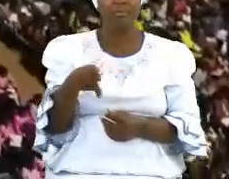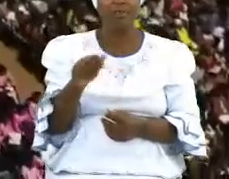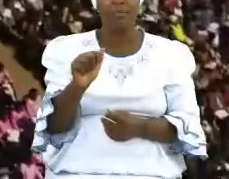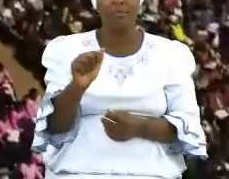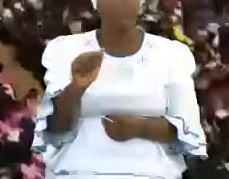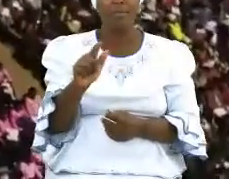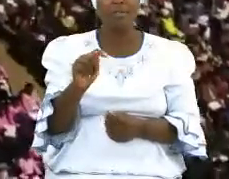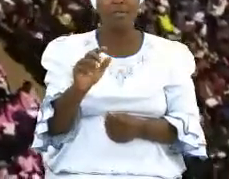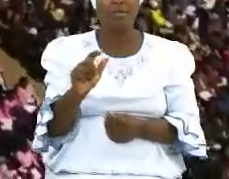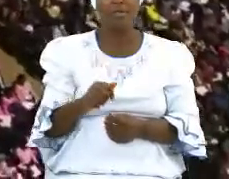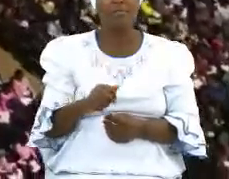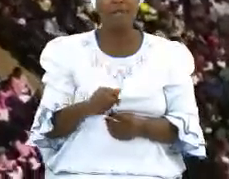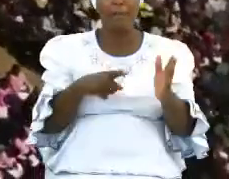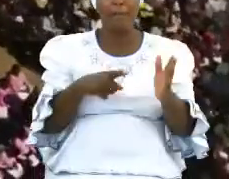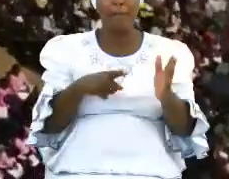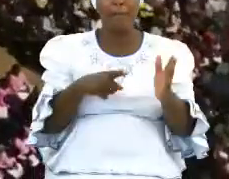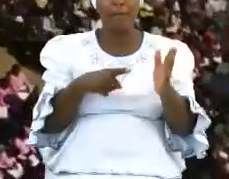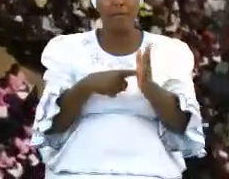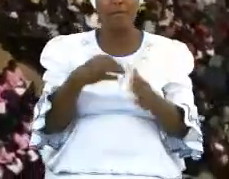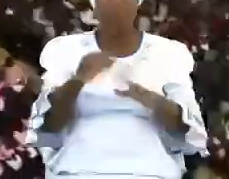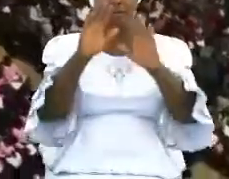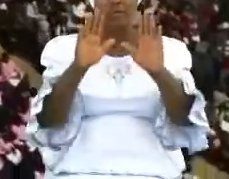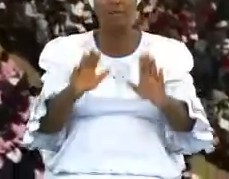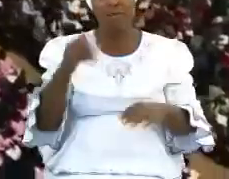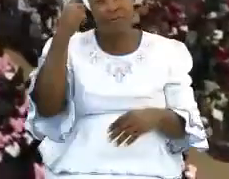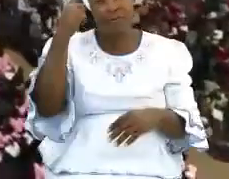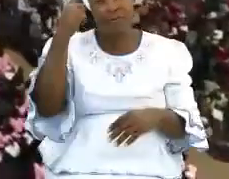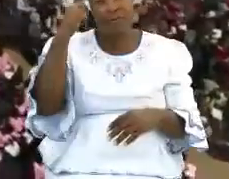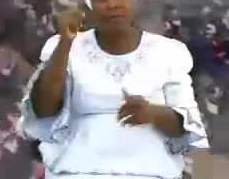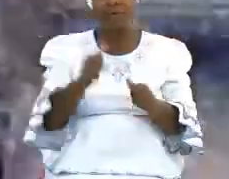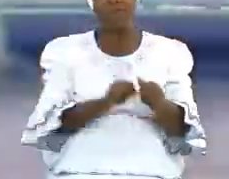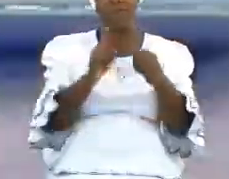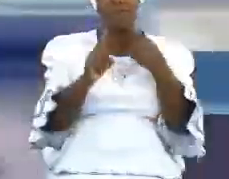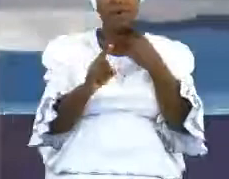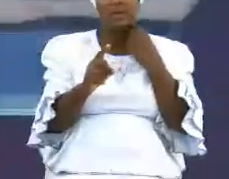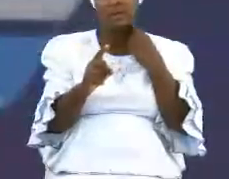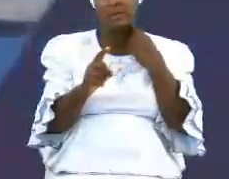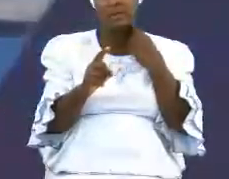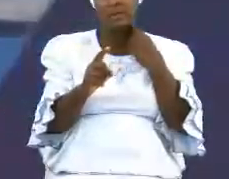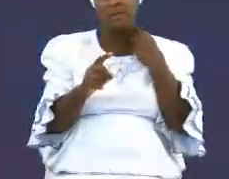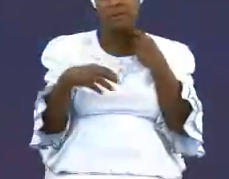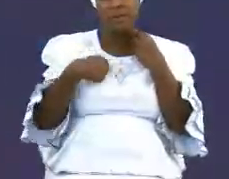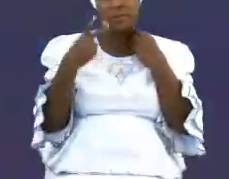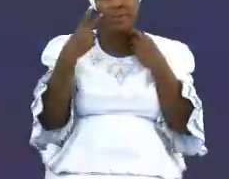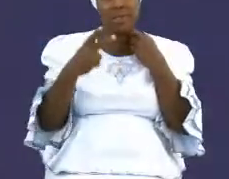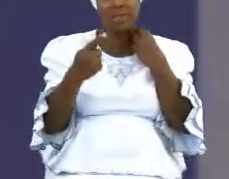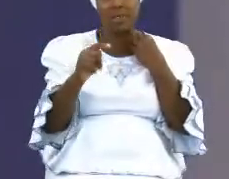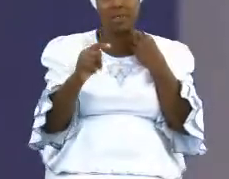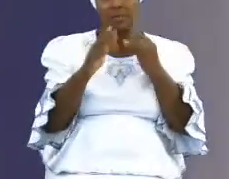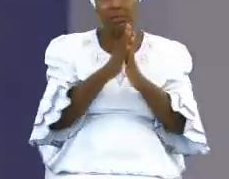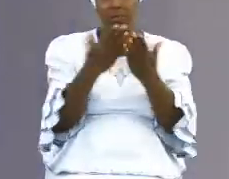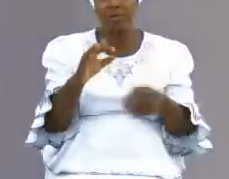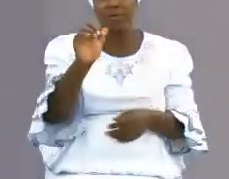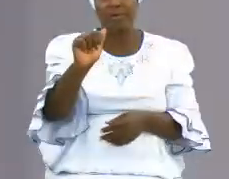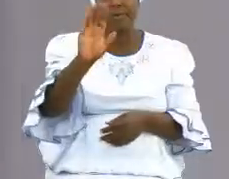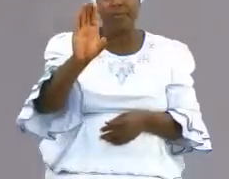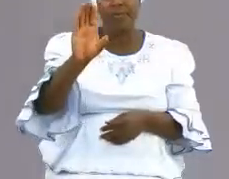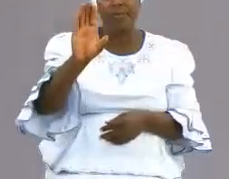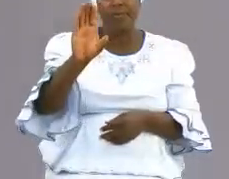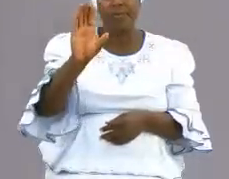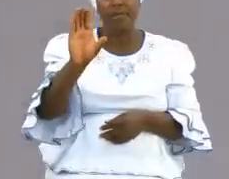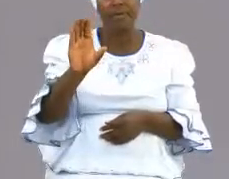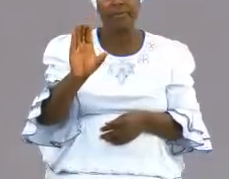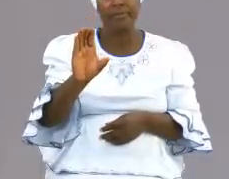manifestation of miracles for everyone. We're looking at Acts chapter 10. And we're reading